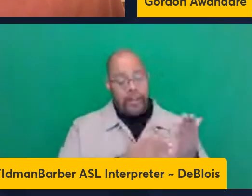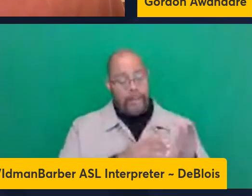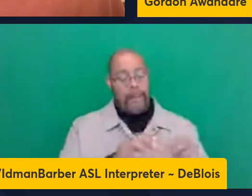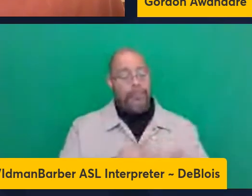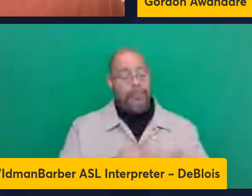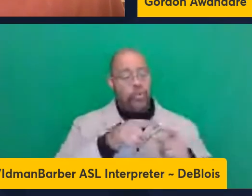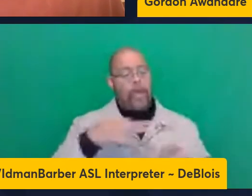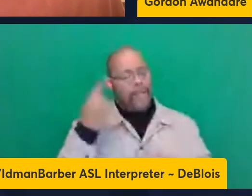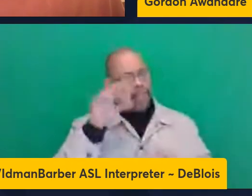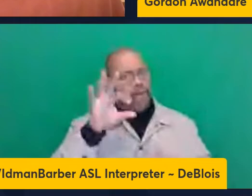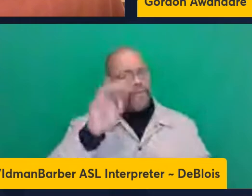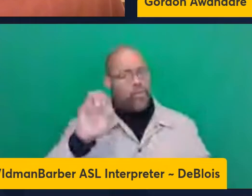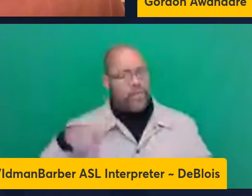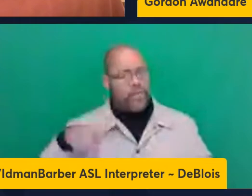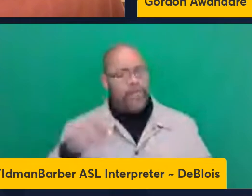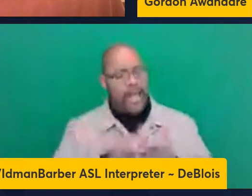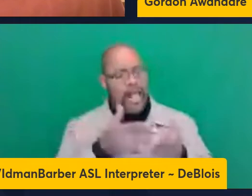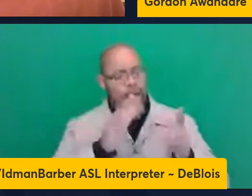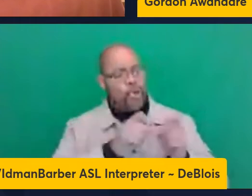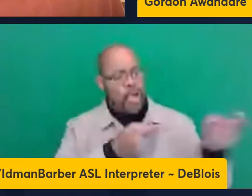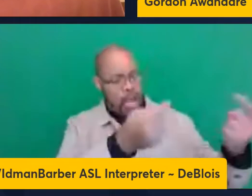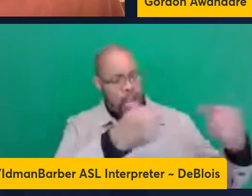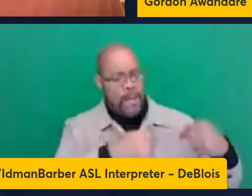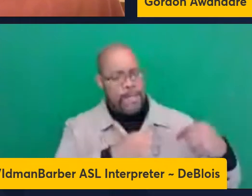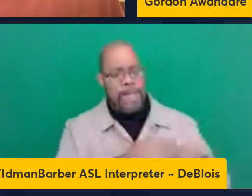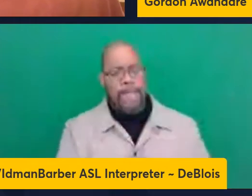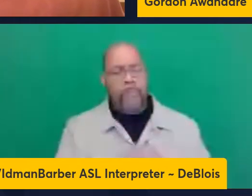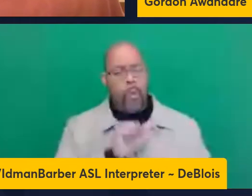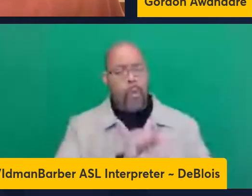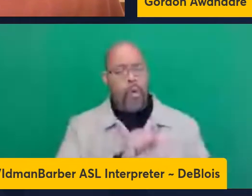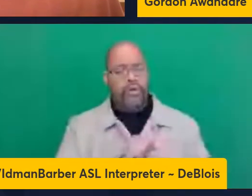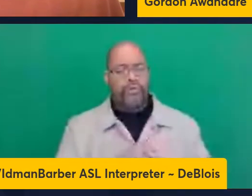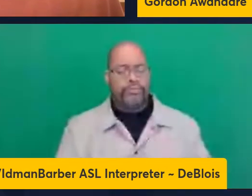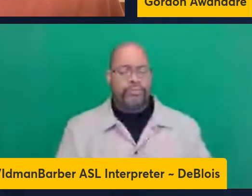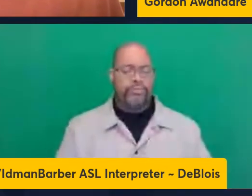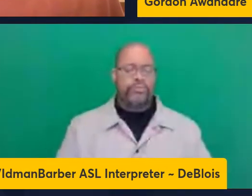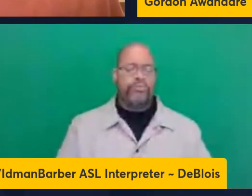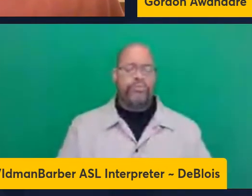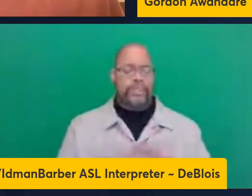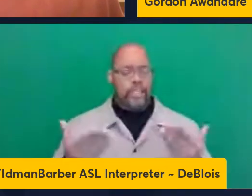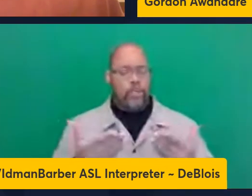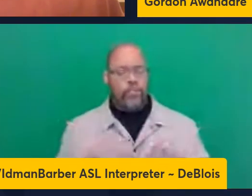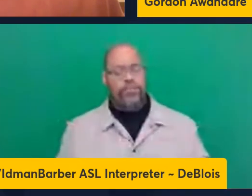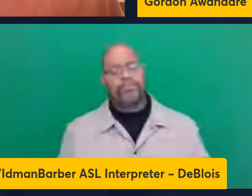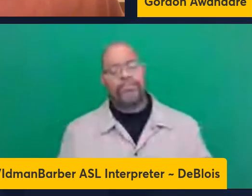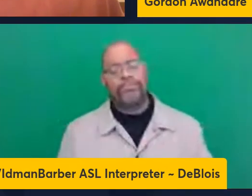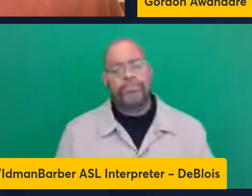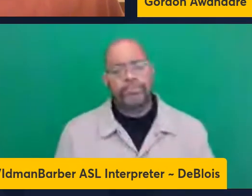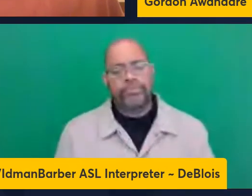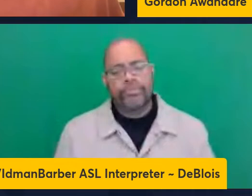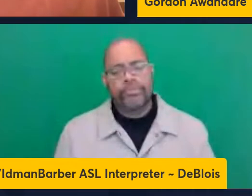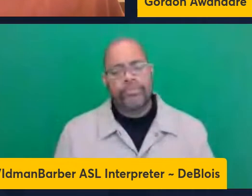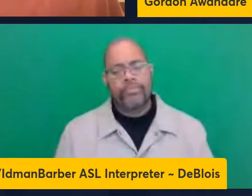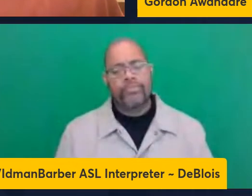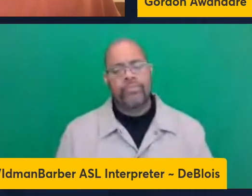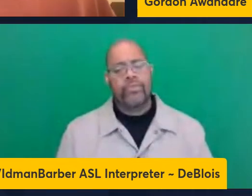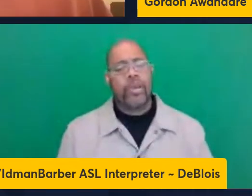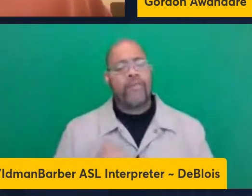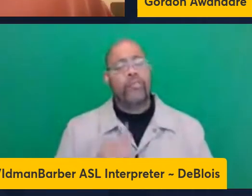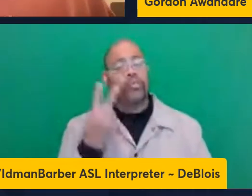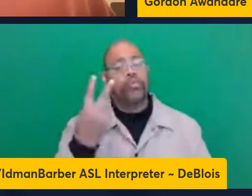for fellowship that allow you to come and work at WAGBI. So as we speak, we have two of